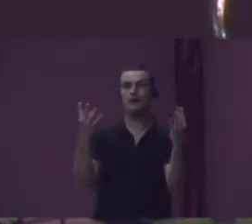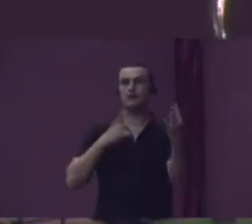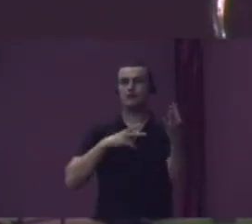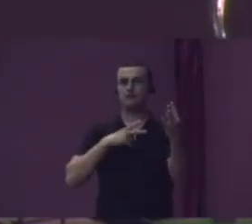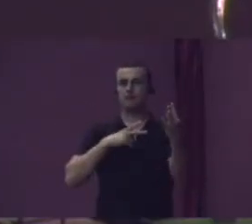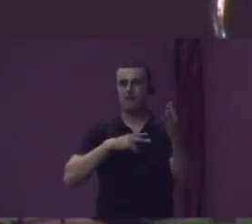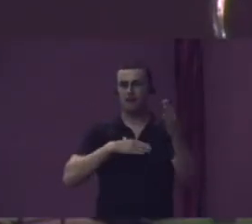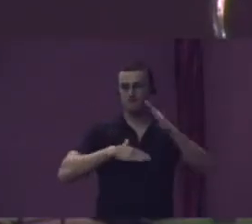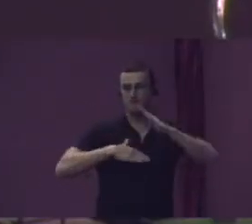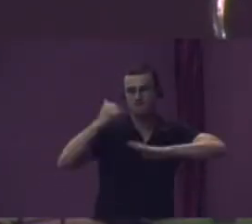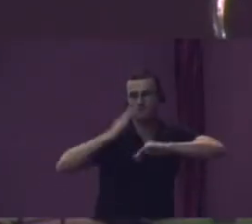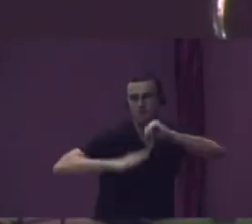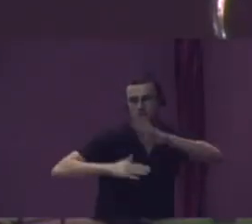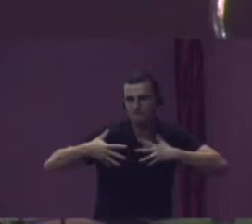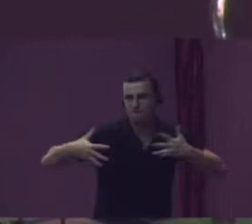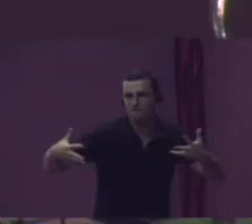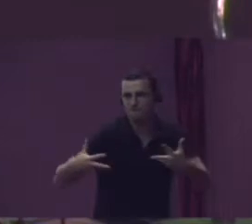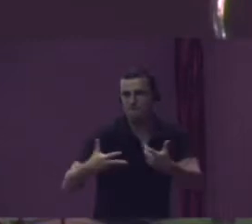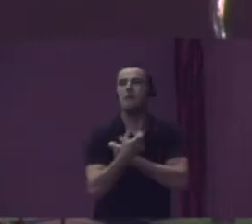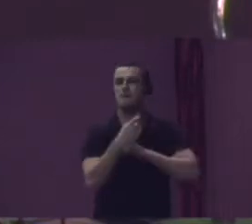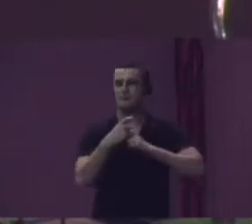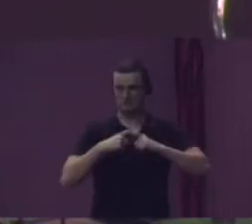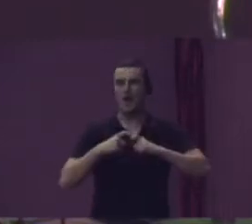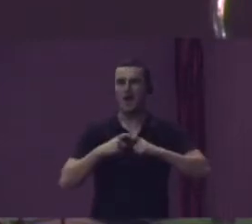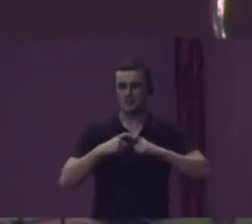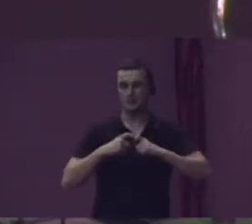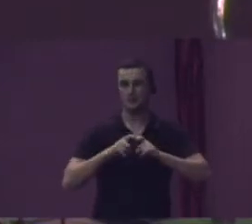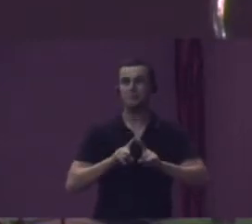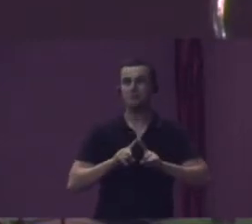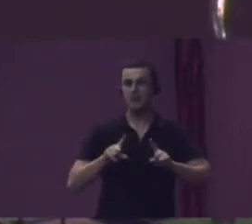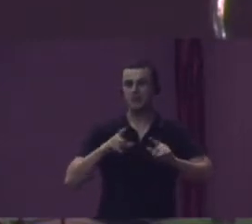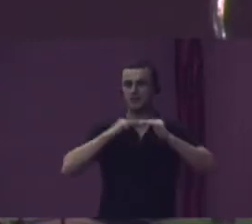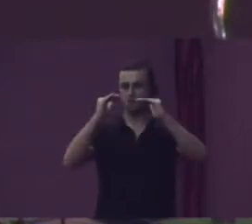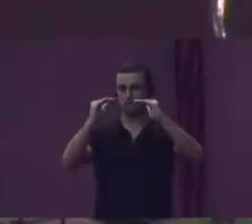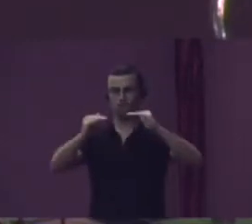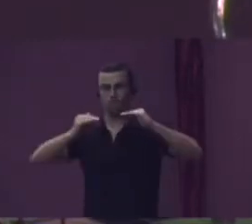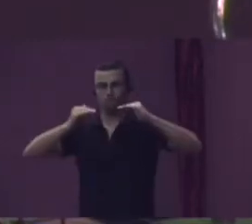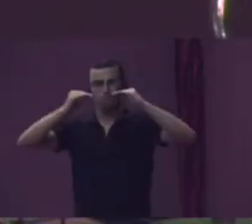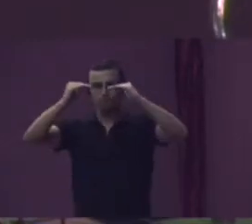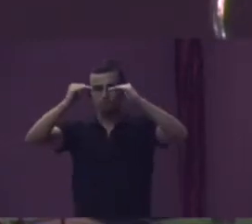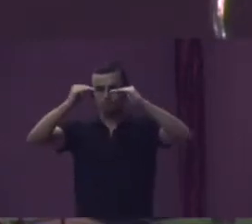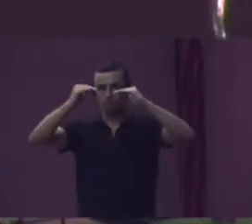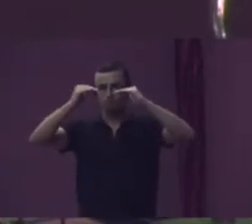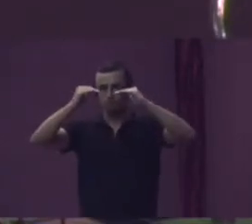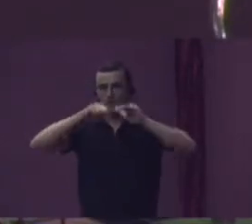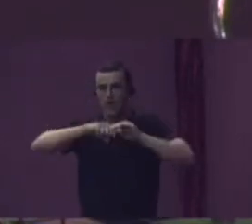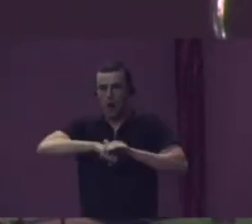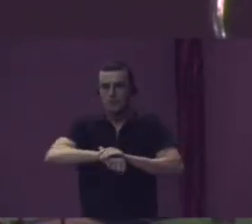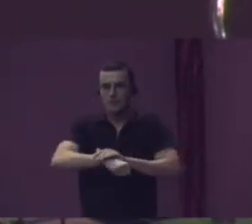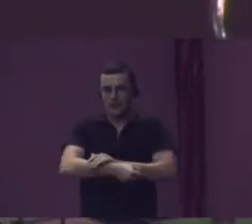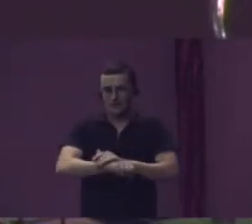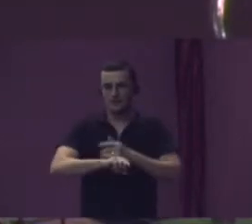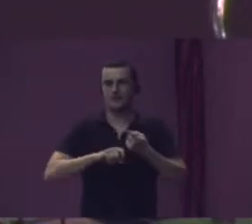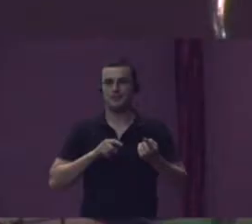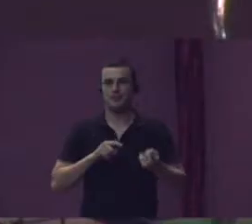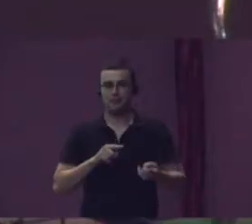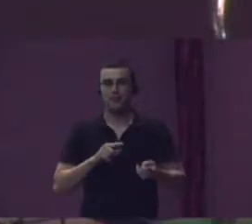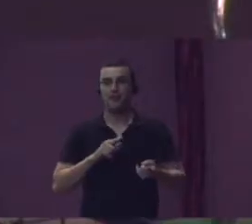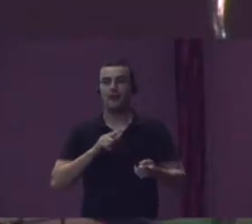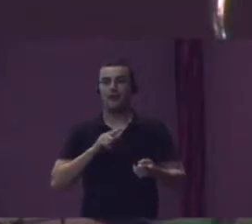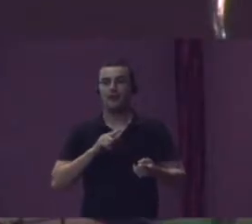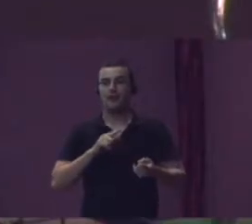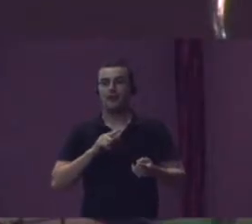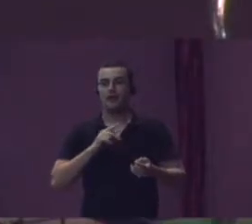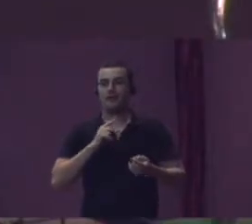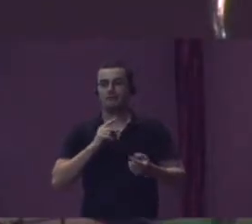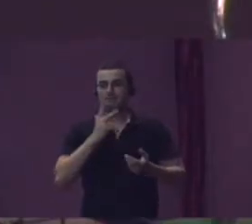But the authority of obstetricians as the sole gatekeepers of childbirth practices did not last long, as they found themselves constrained